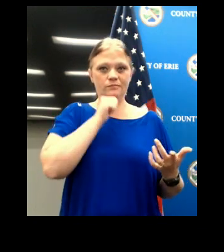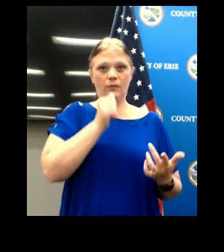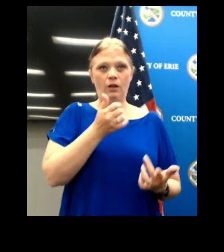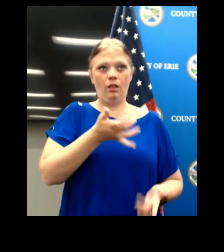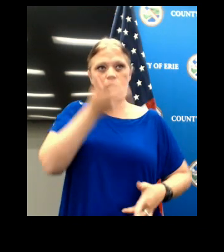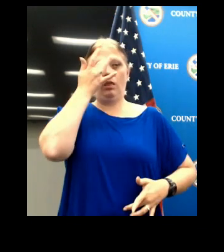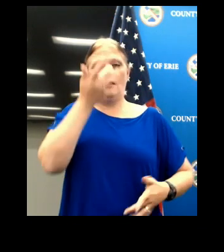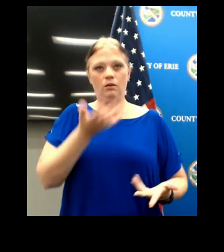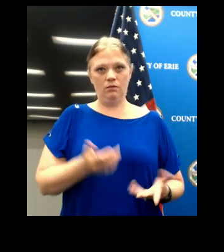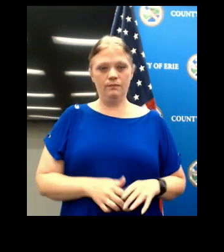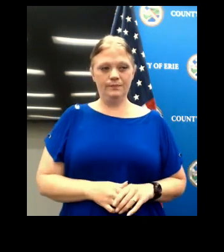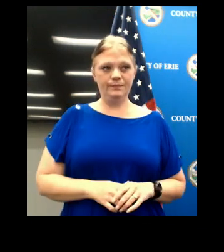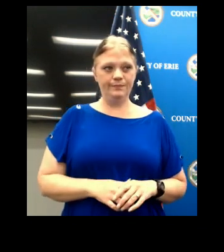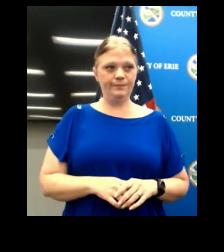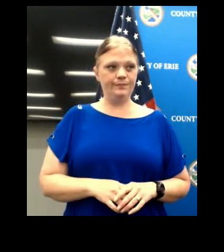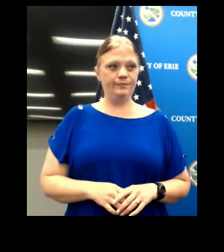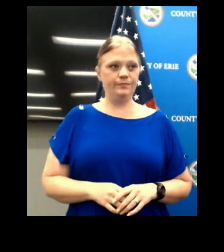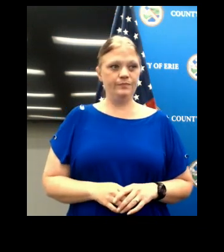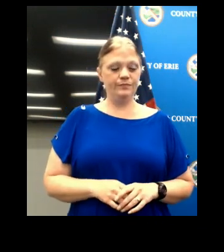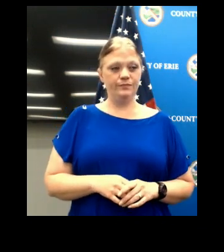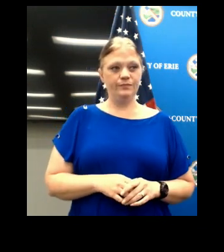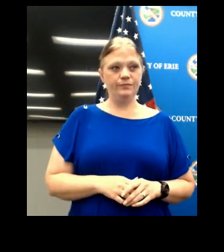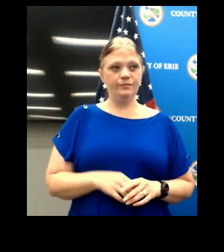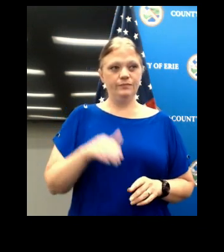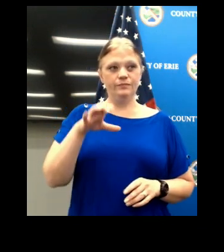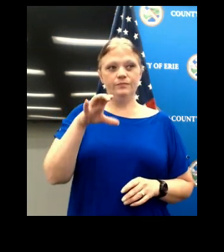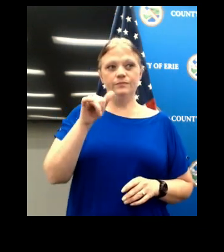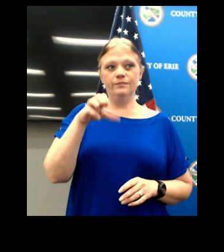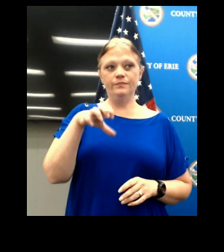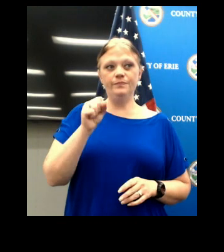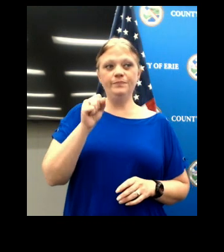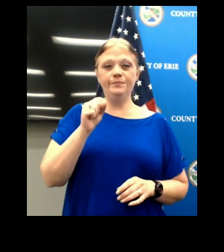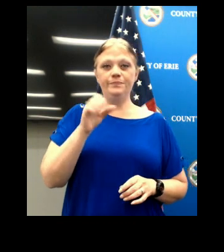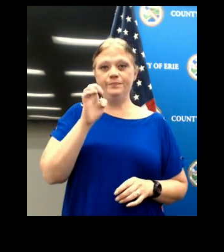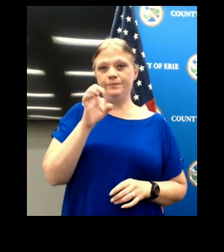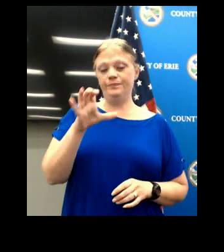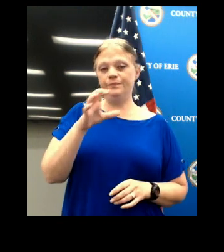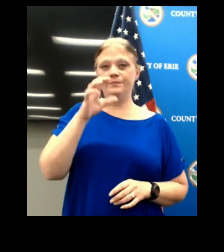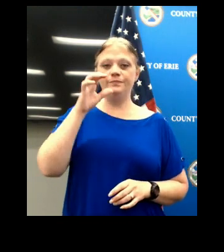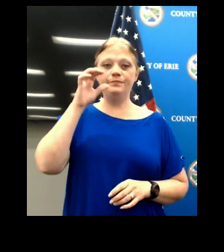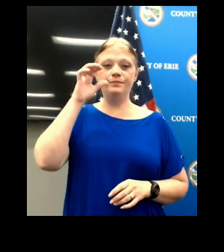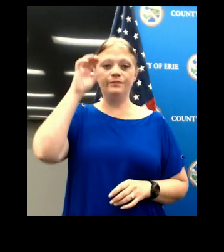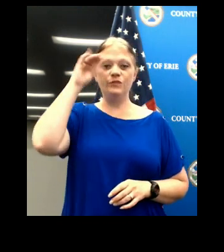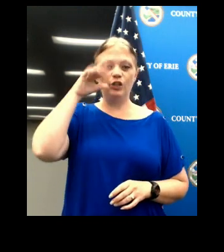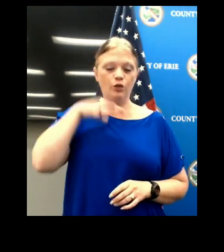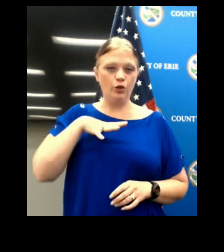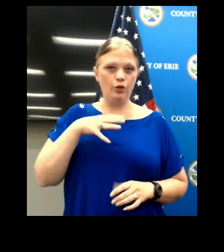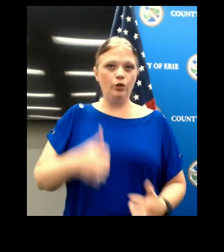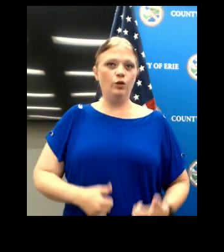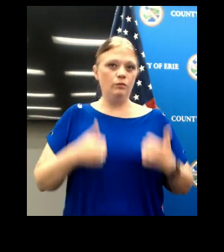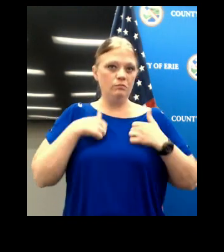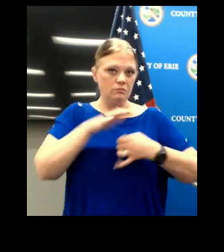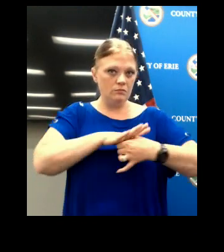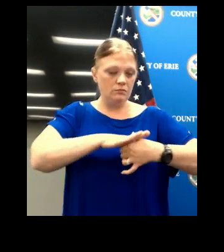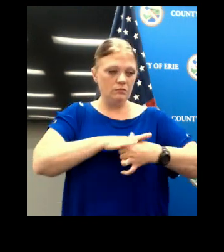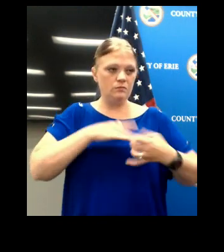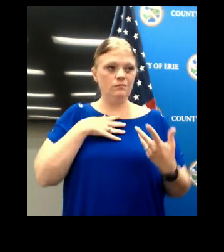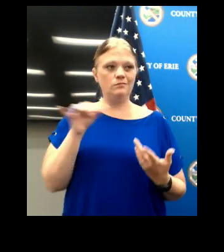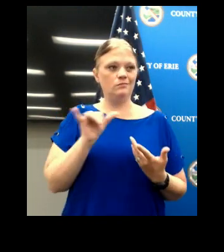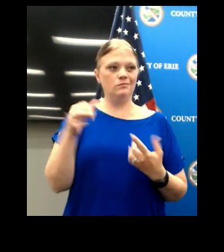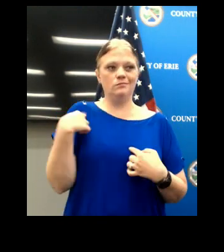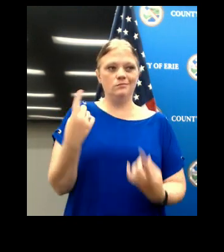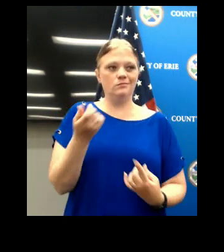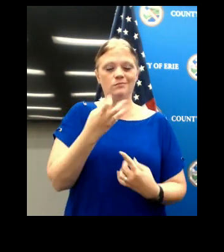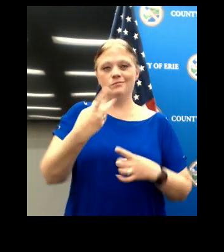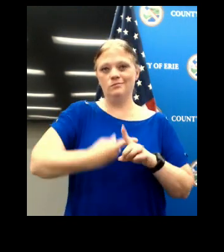from it. Cases in Erie County by gender and residence, this has been pretty similar for the last